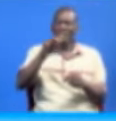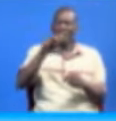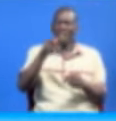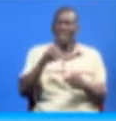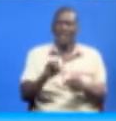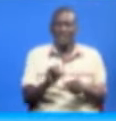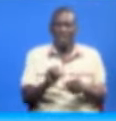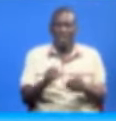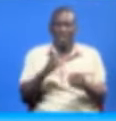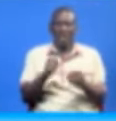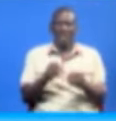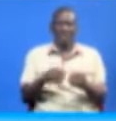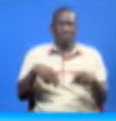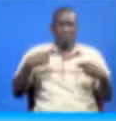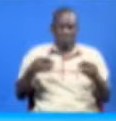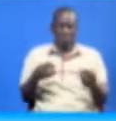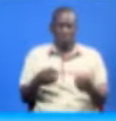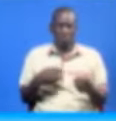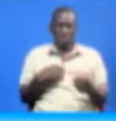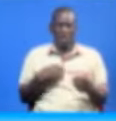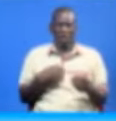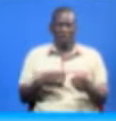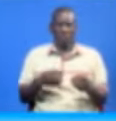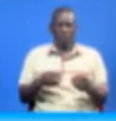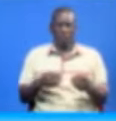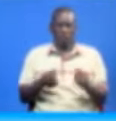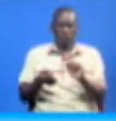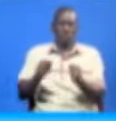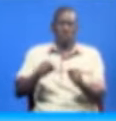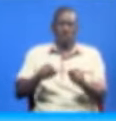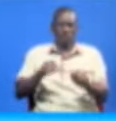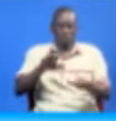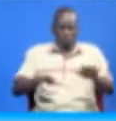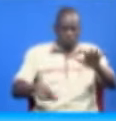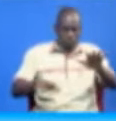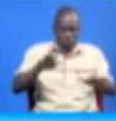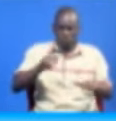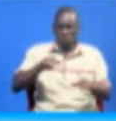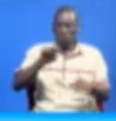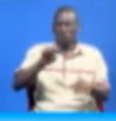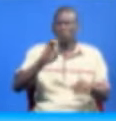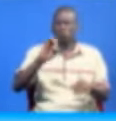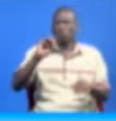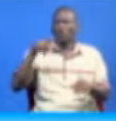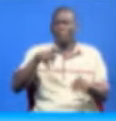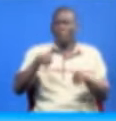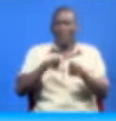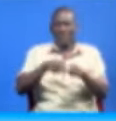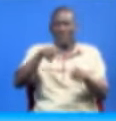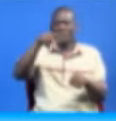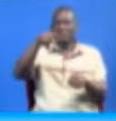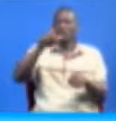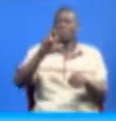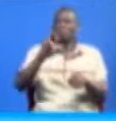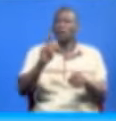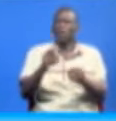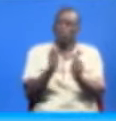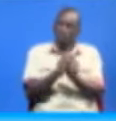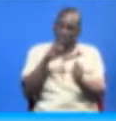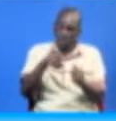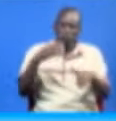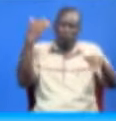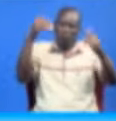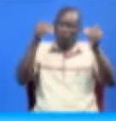the amazing but deadly bouncy swamps into an unconventional amusement park. But amid the thrill and excitement, experts